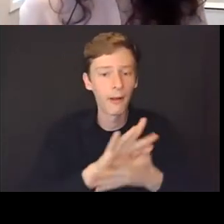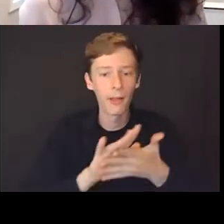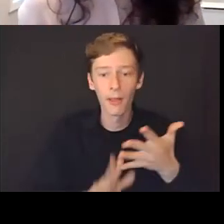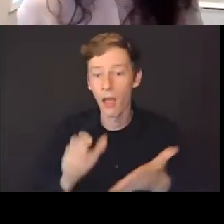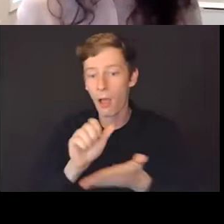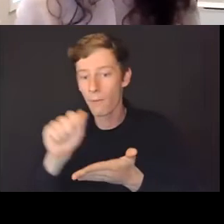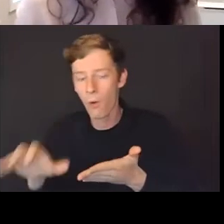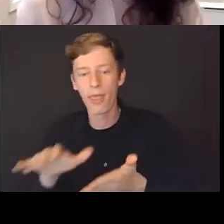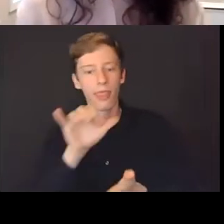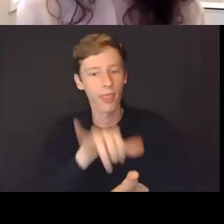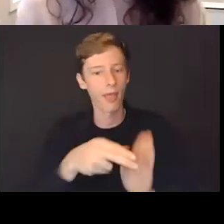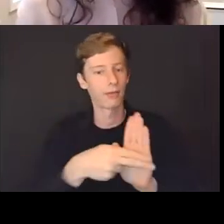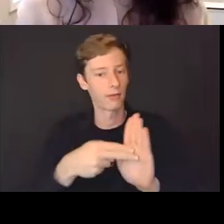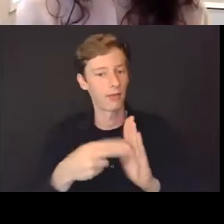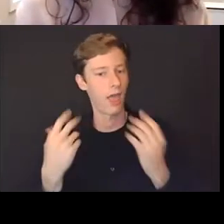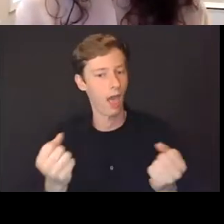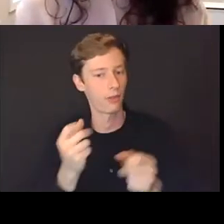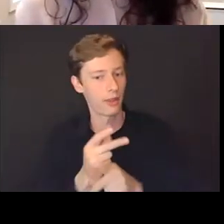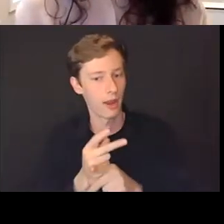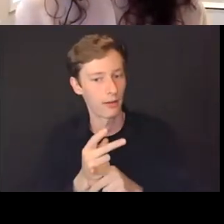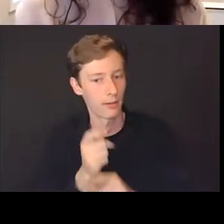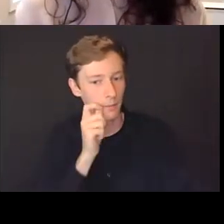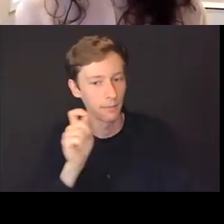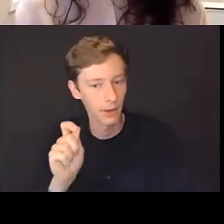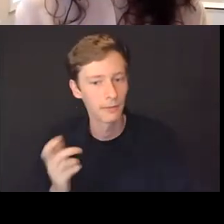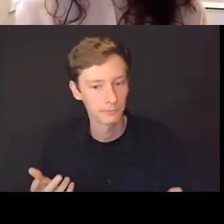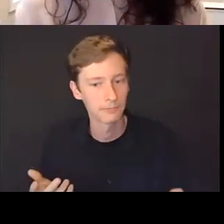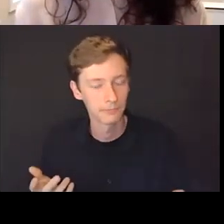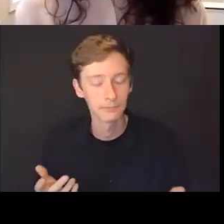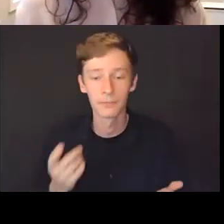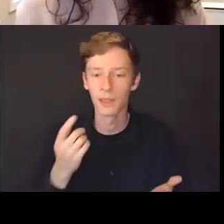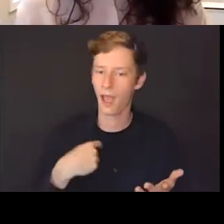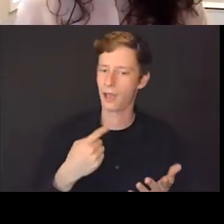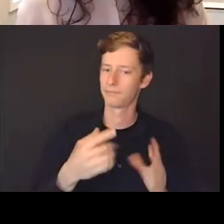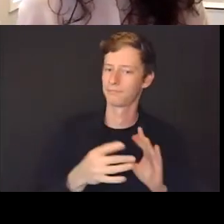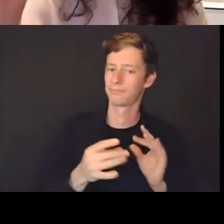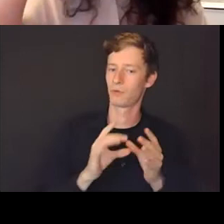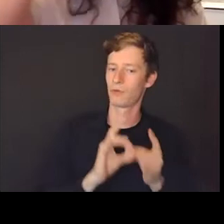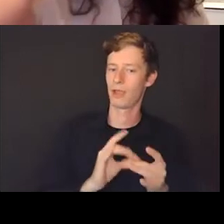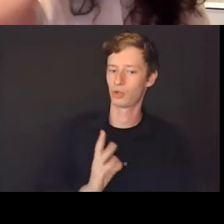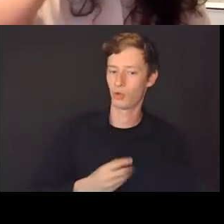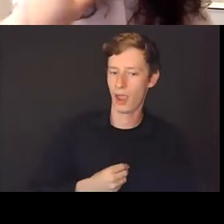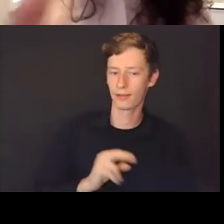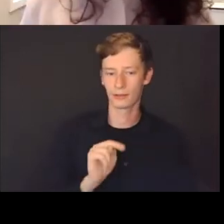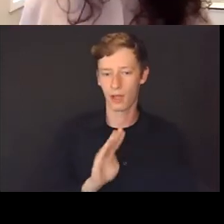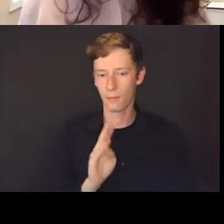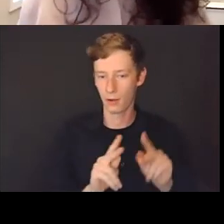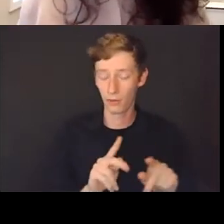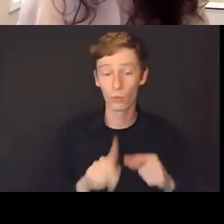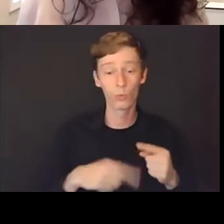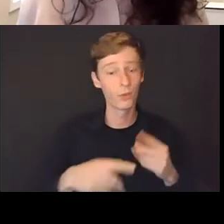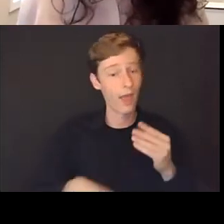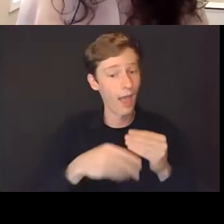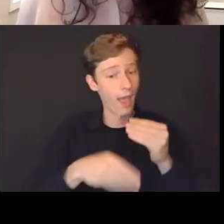significant consequences, again, like I'm saying, for trans and non-binary people. But when you add, you know, LGBTQ